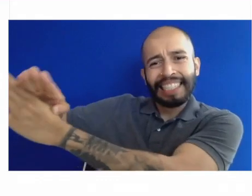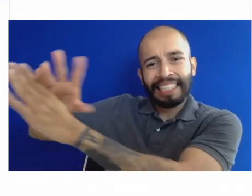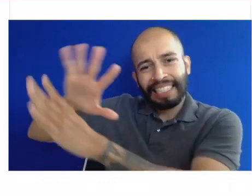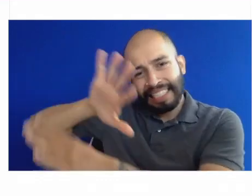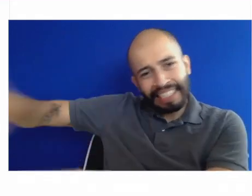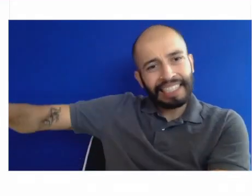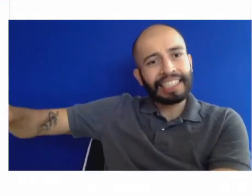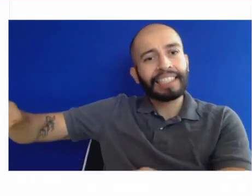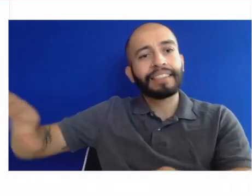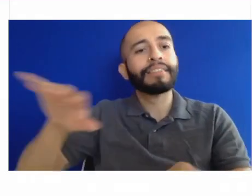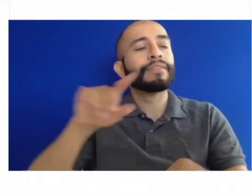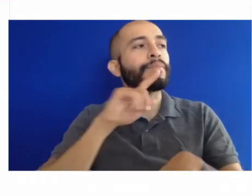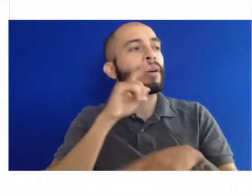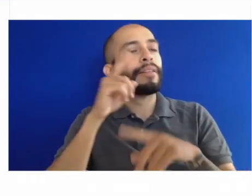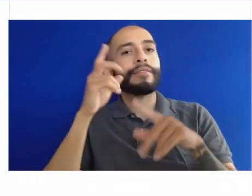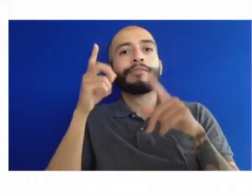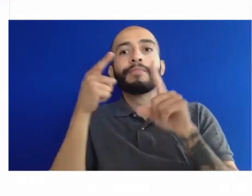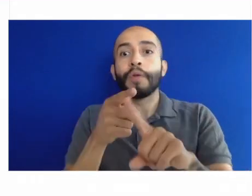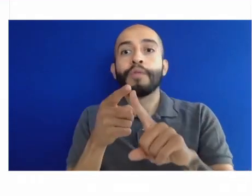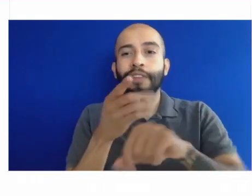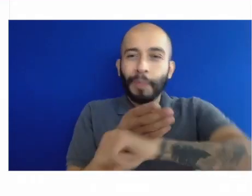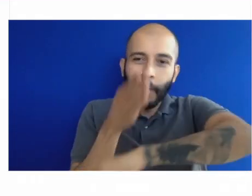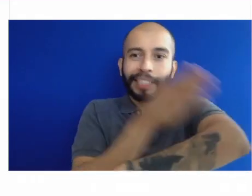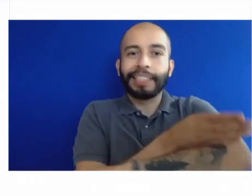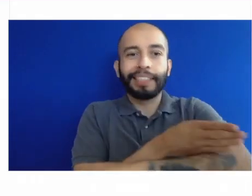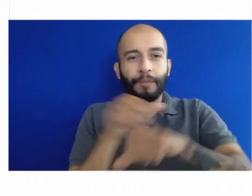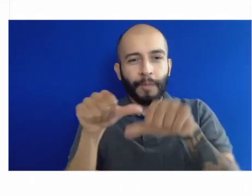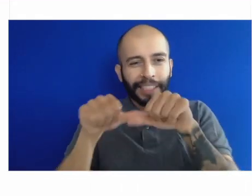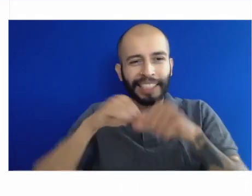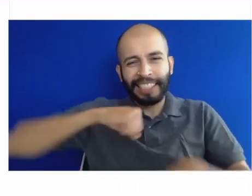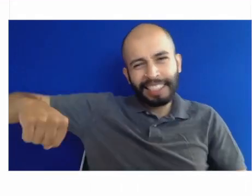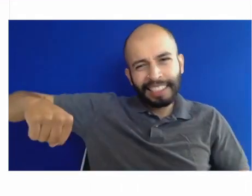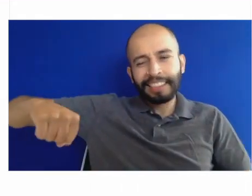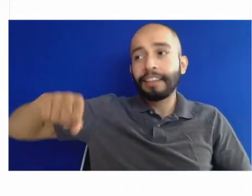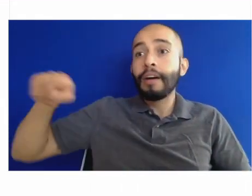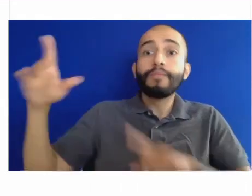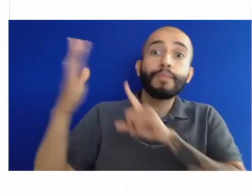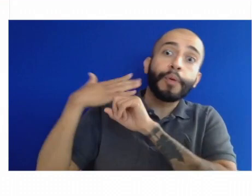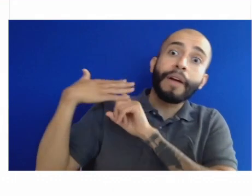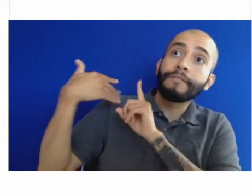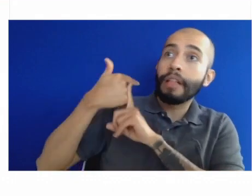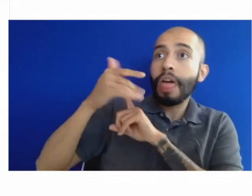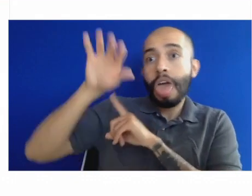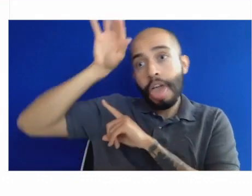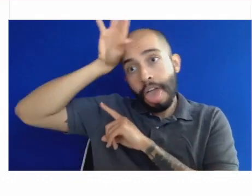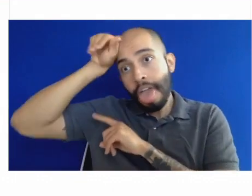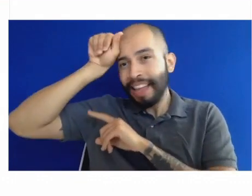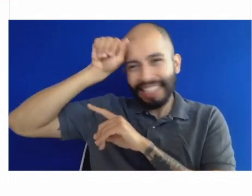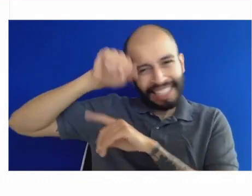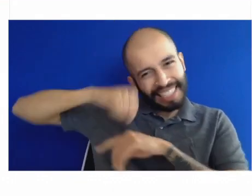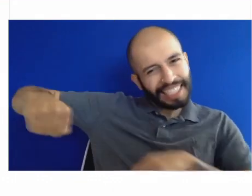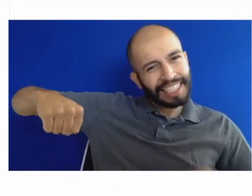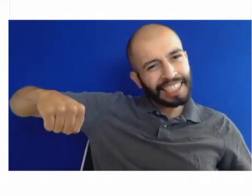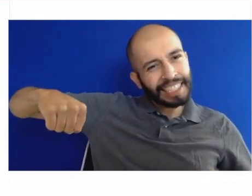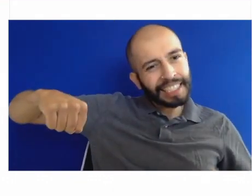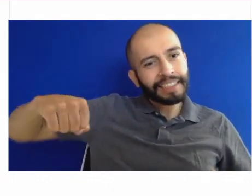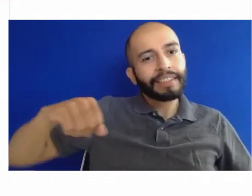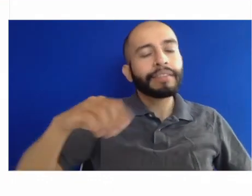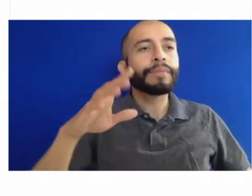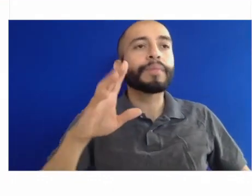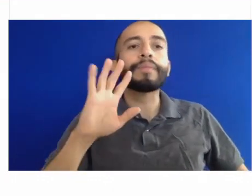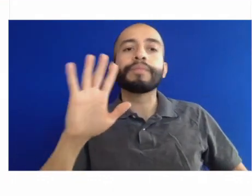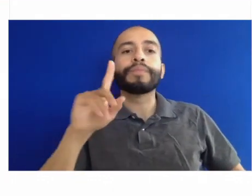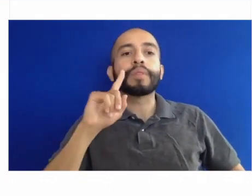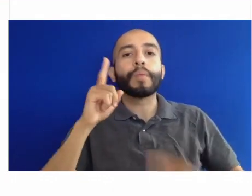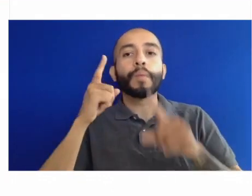attempts. So, in a way, you're only sort of pointing out, so without pointing fingers, which I think is very important